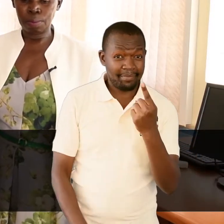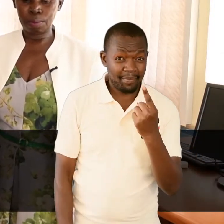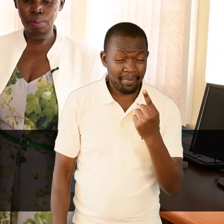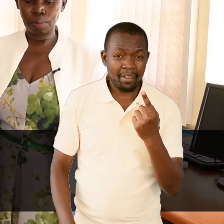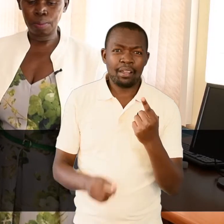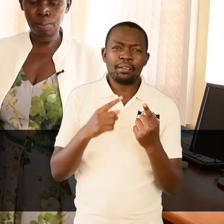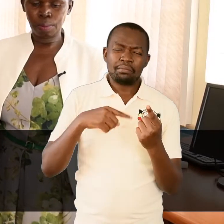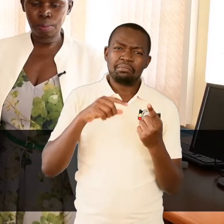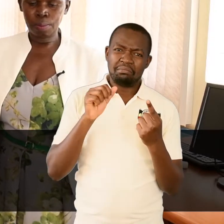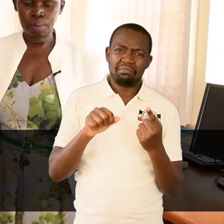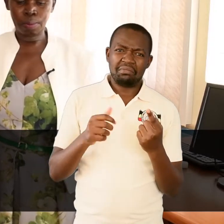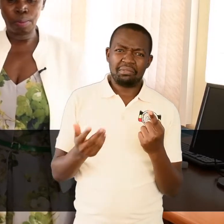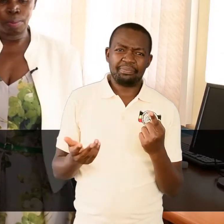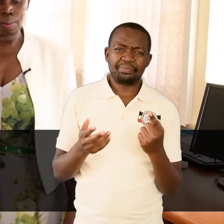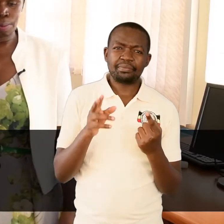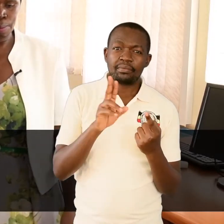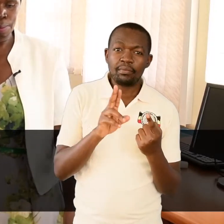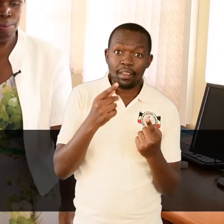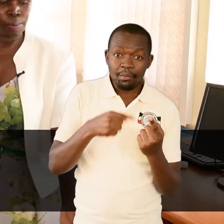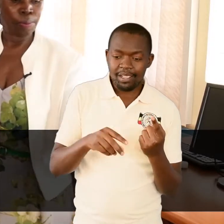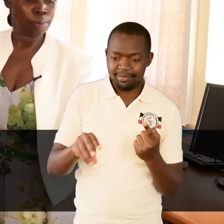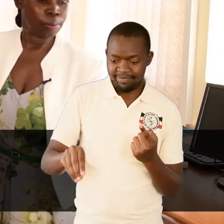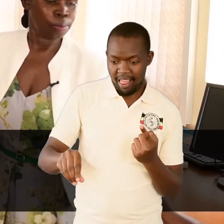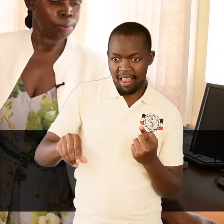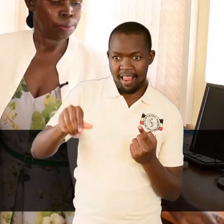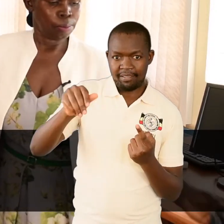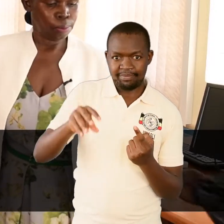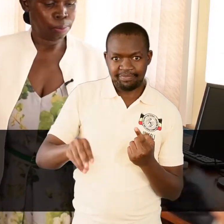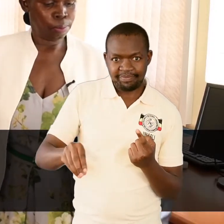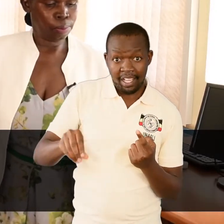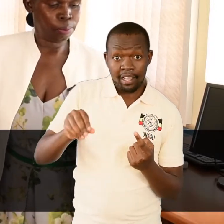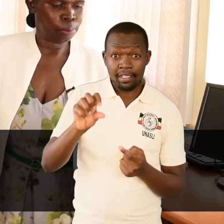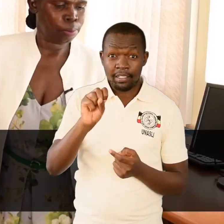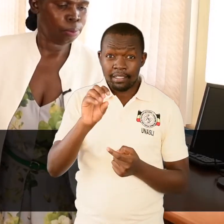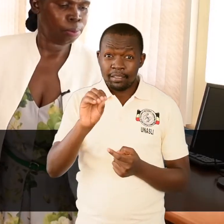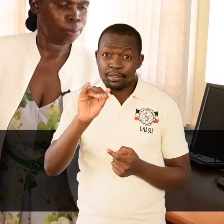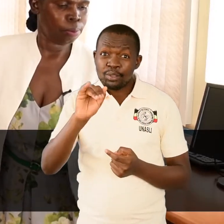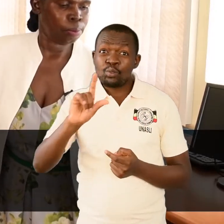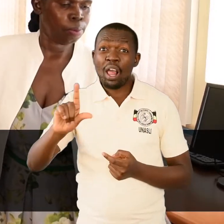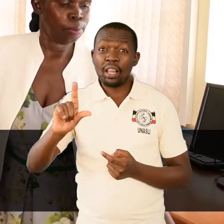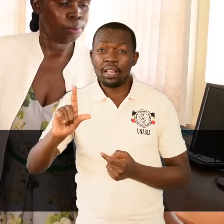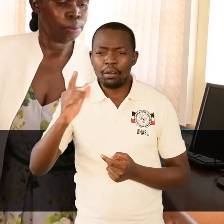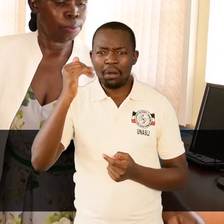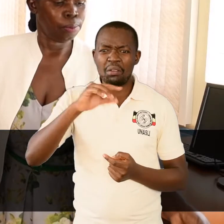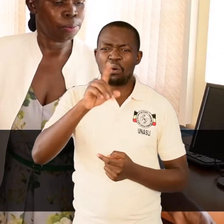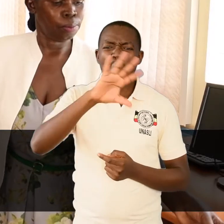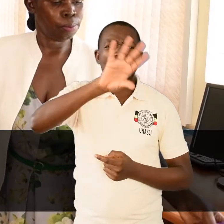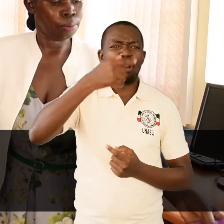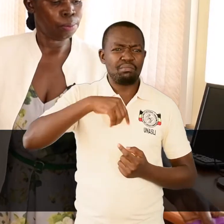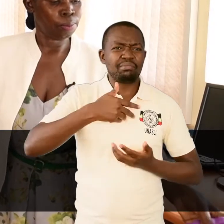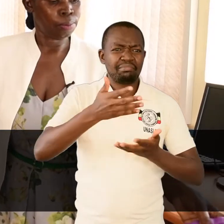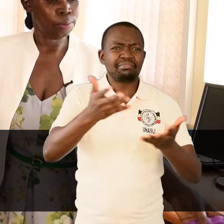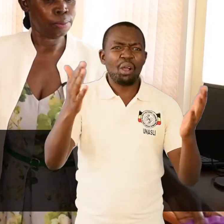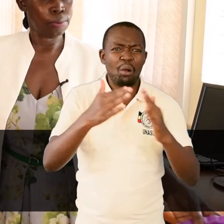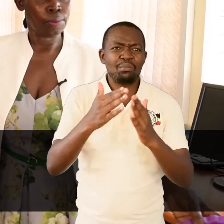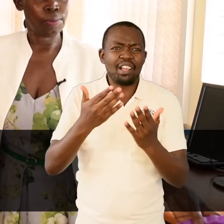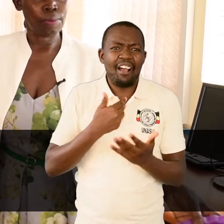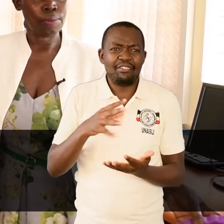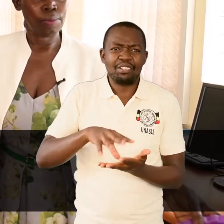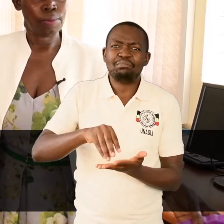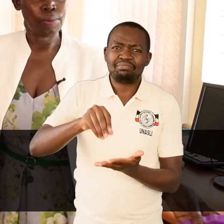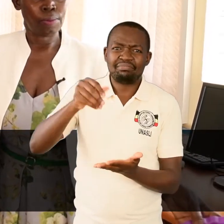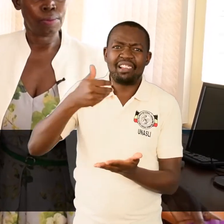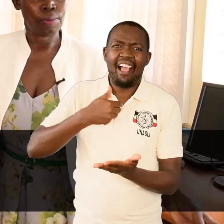are going to use soil. We are all surrounded with soil. And in this case,